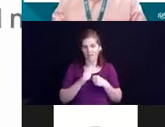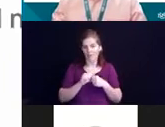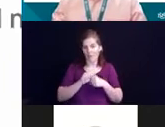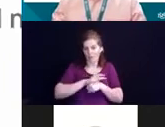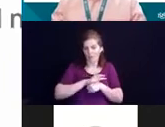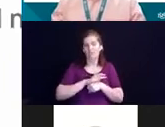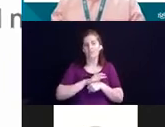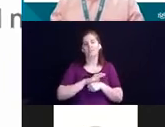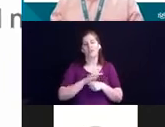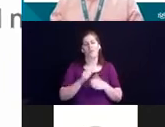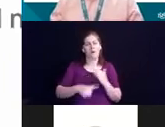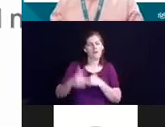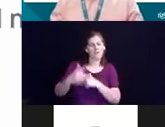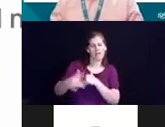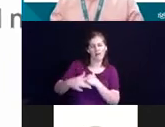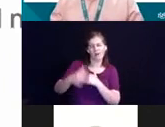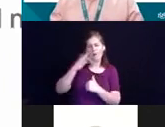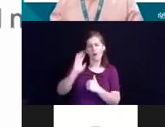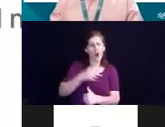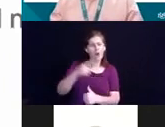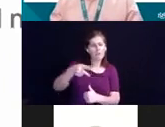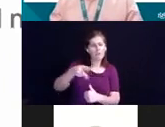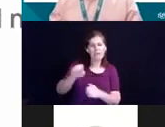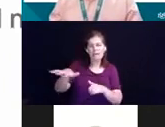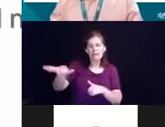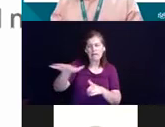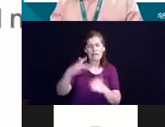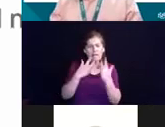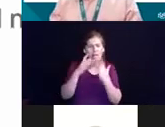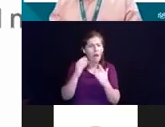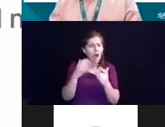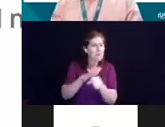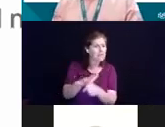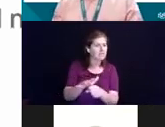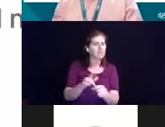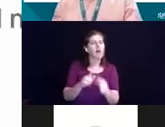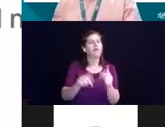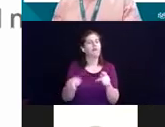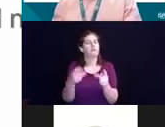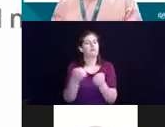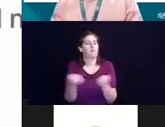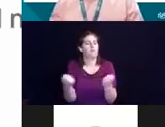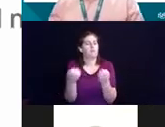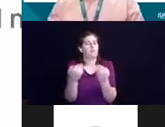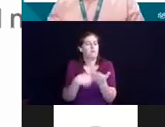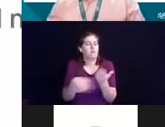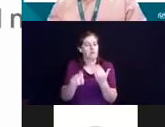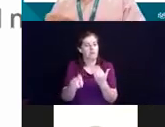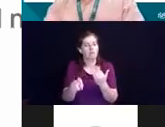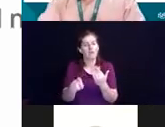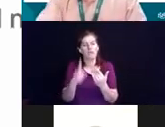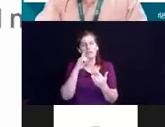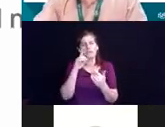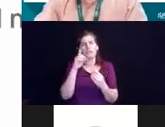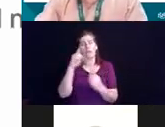What's the availability of PPE in your area and other kinds of equipments or supplies you might need. And then thinking about staff return to